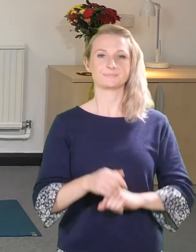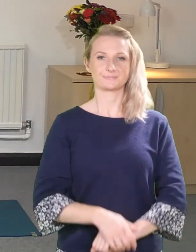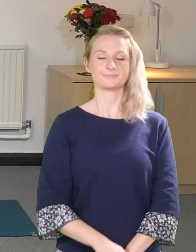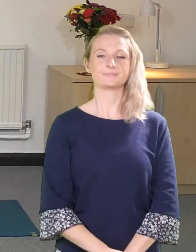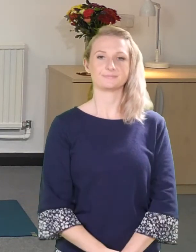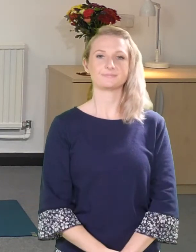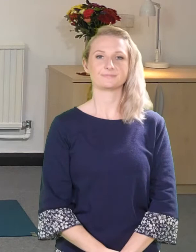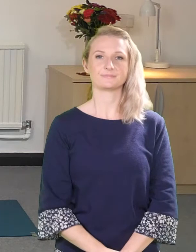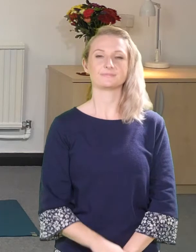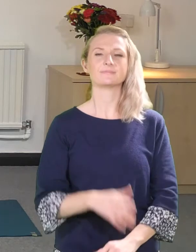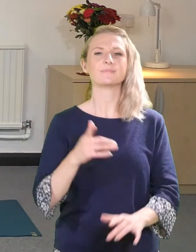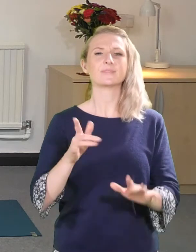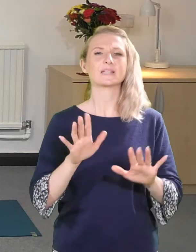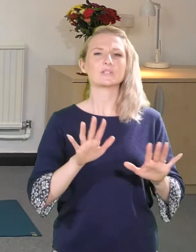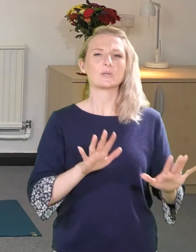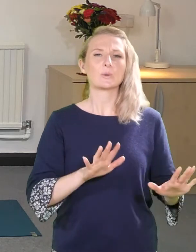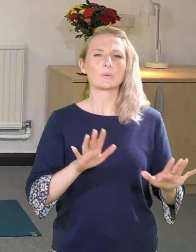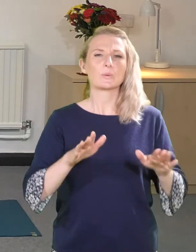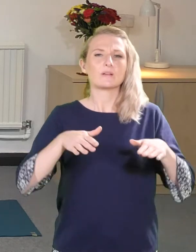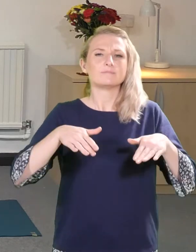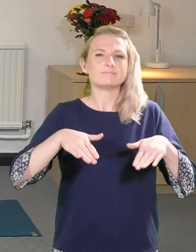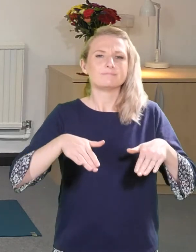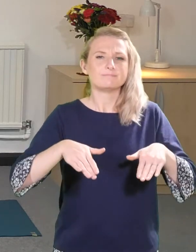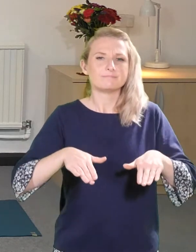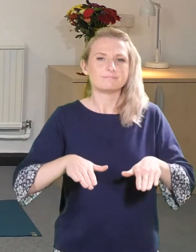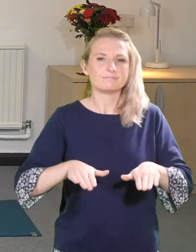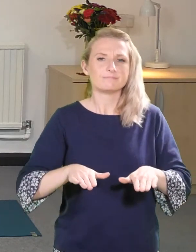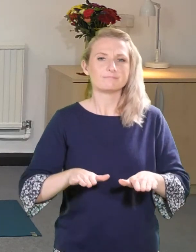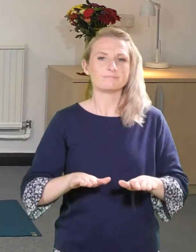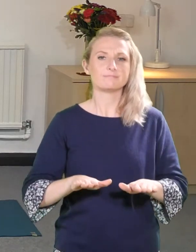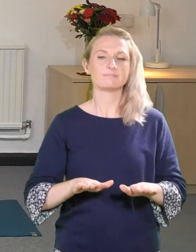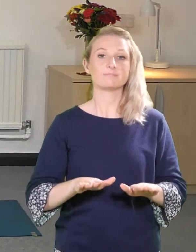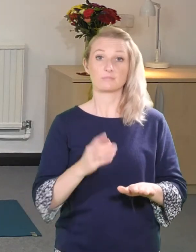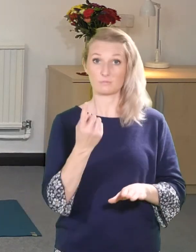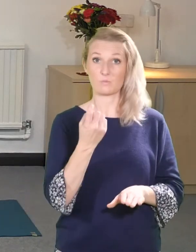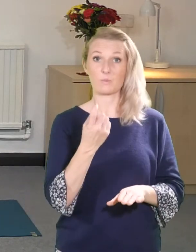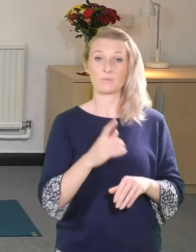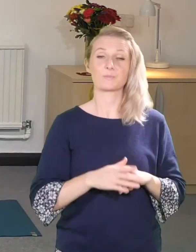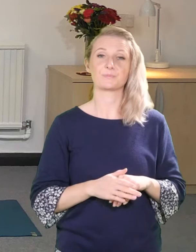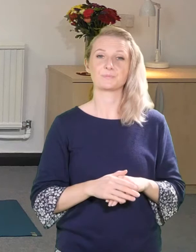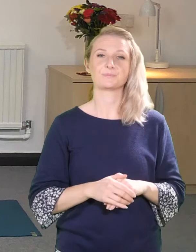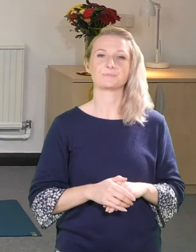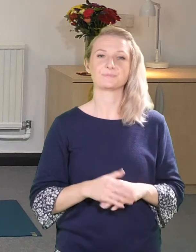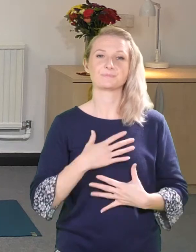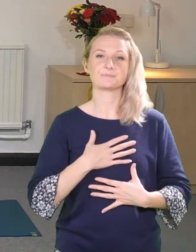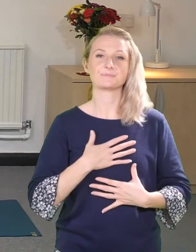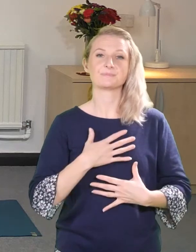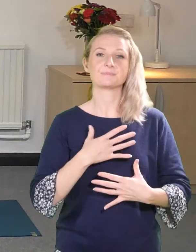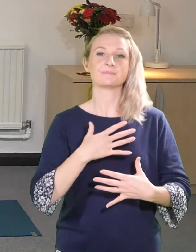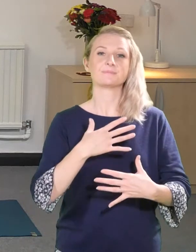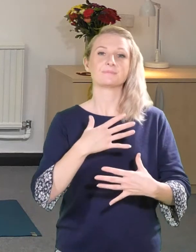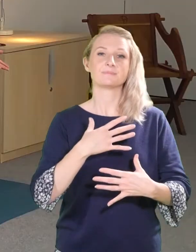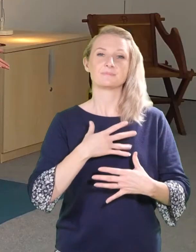And then let's slowly lower the heels down. We'll do that one more time. Breathing